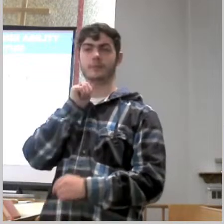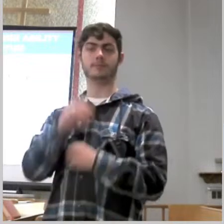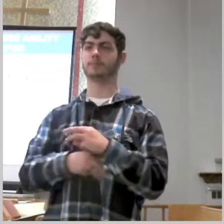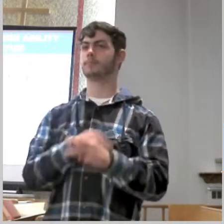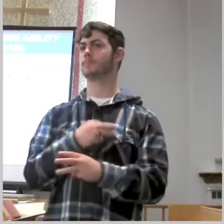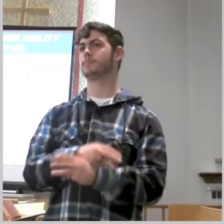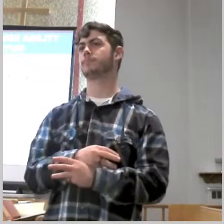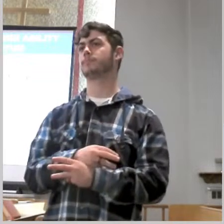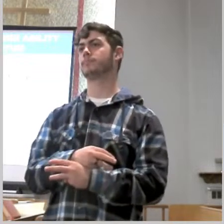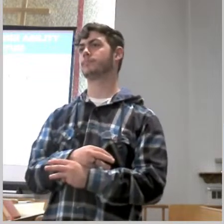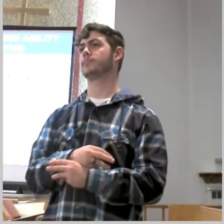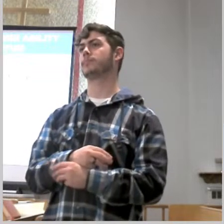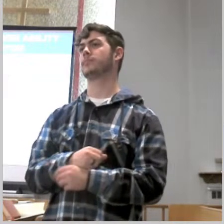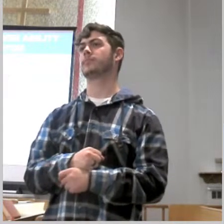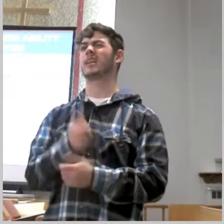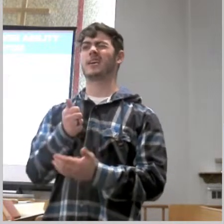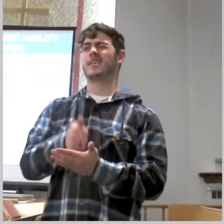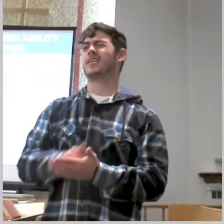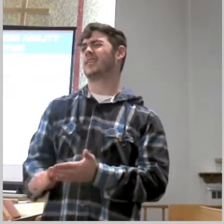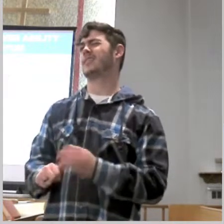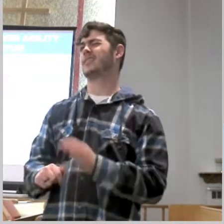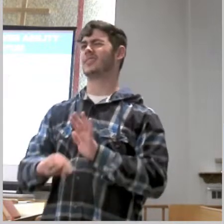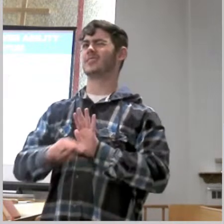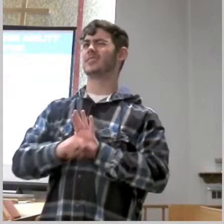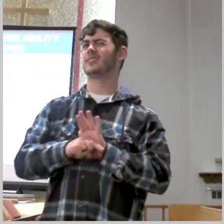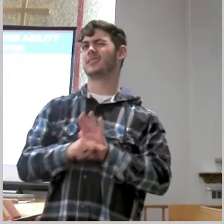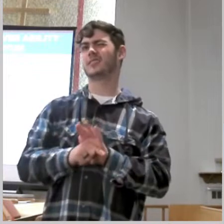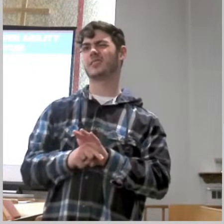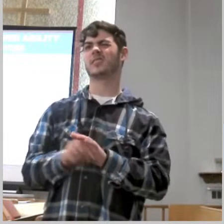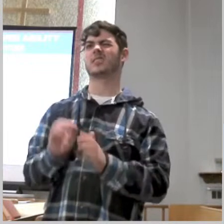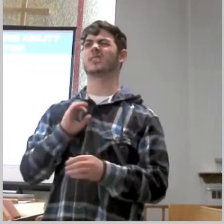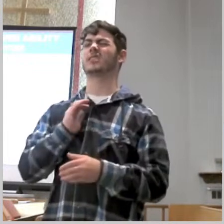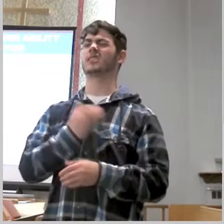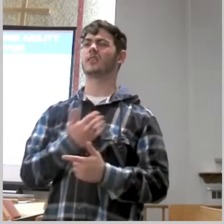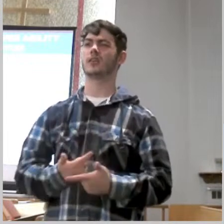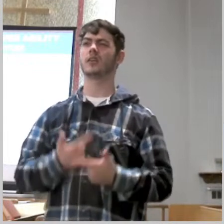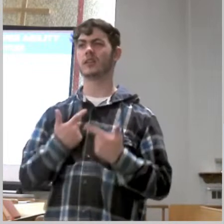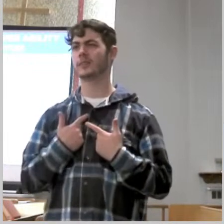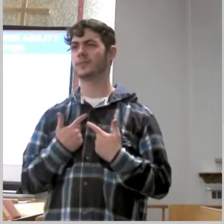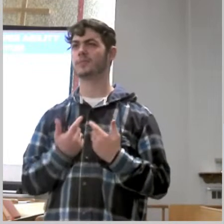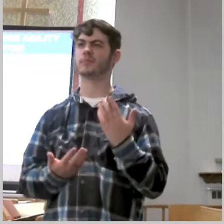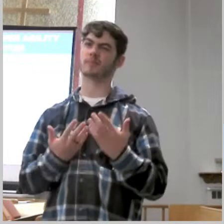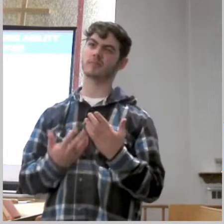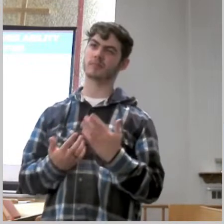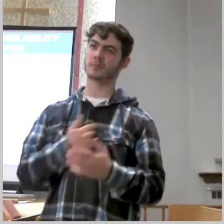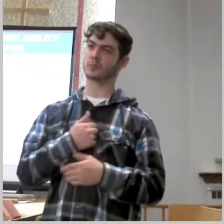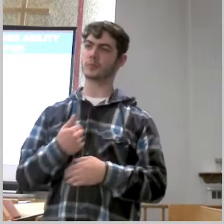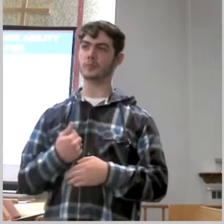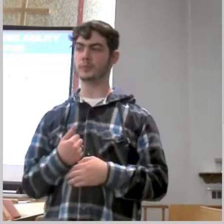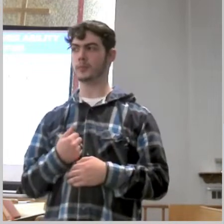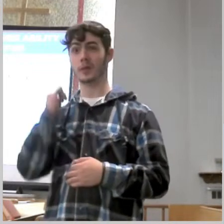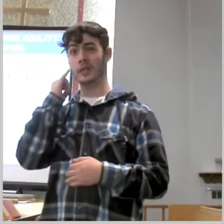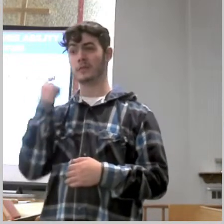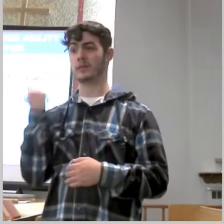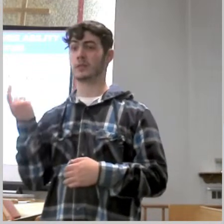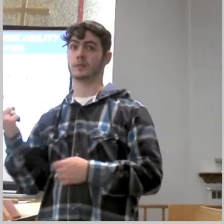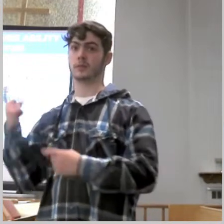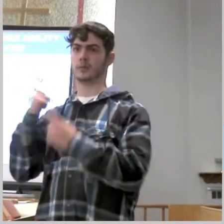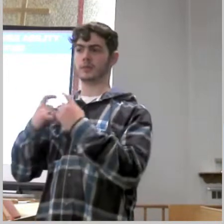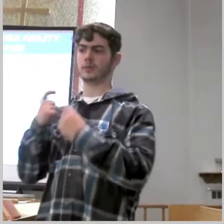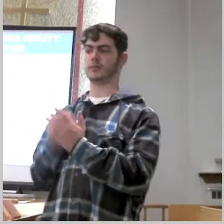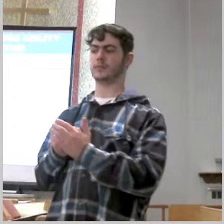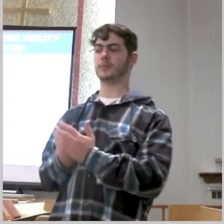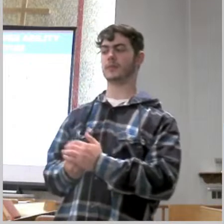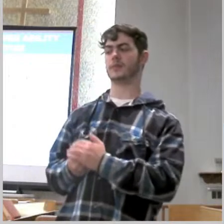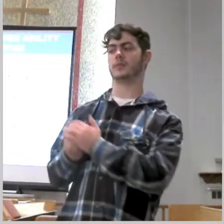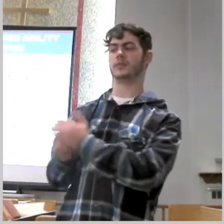overcomes any kind of negativity that we may have in our heart, any kind of suspicion. And because sometimes, you know, when people ask us for money, they were